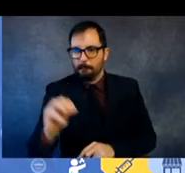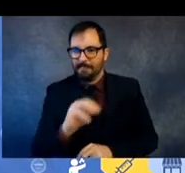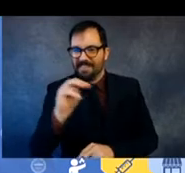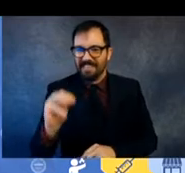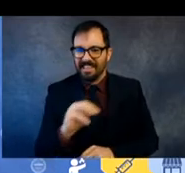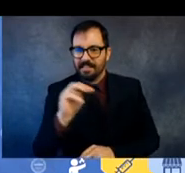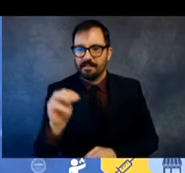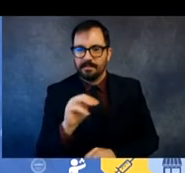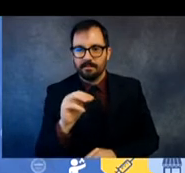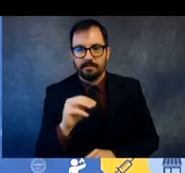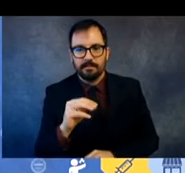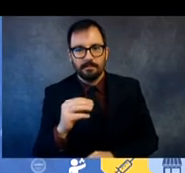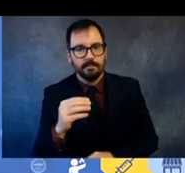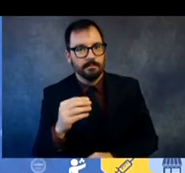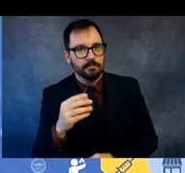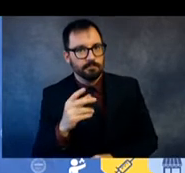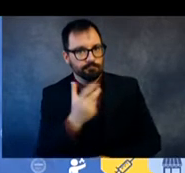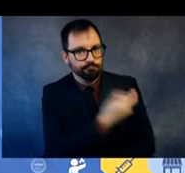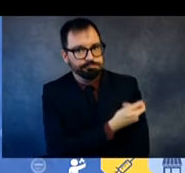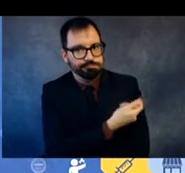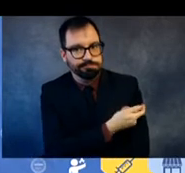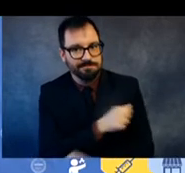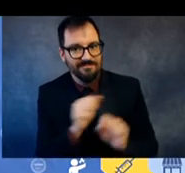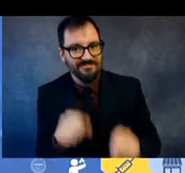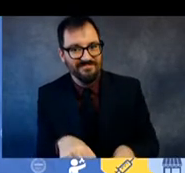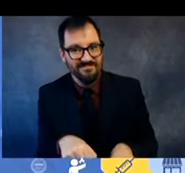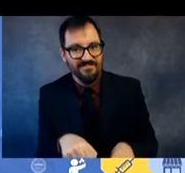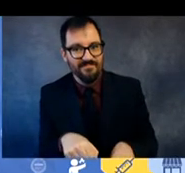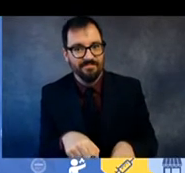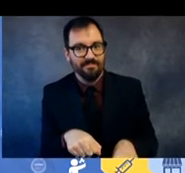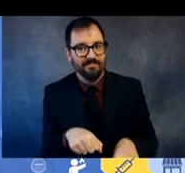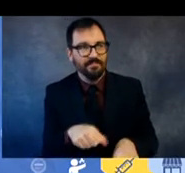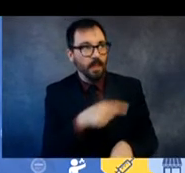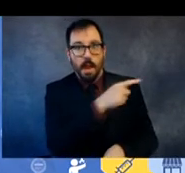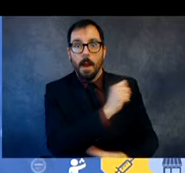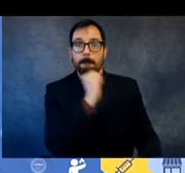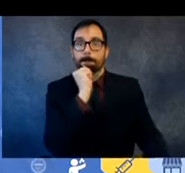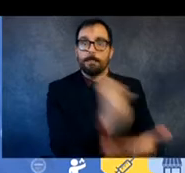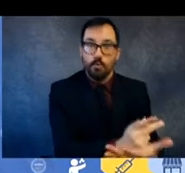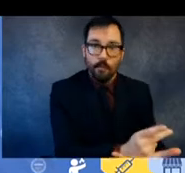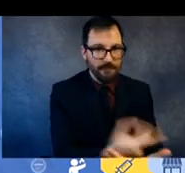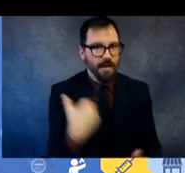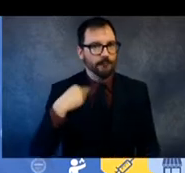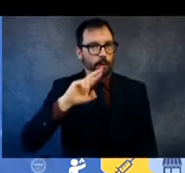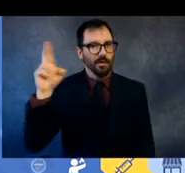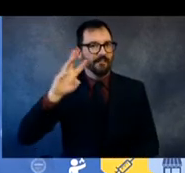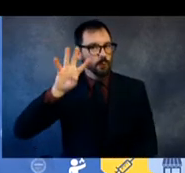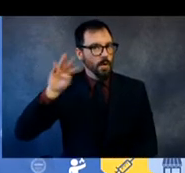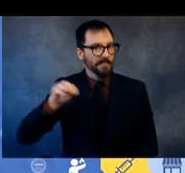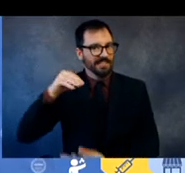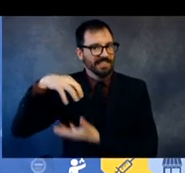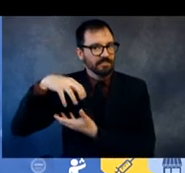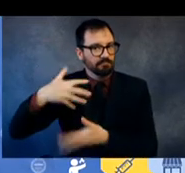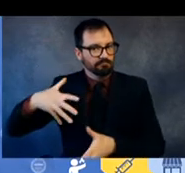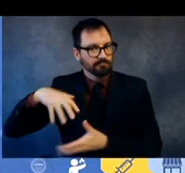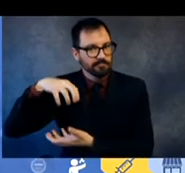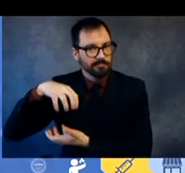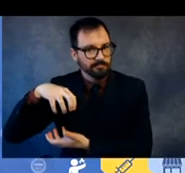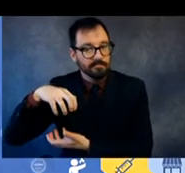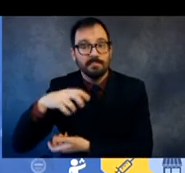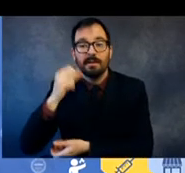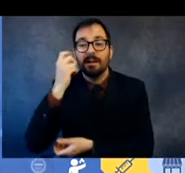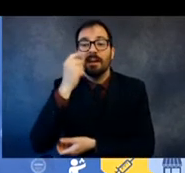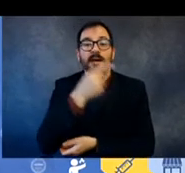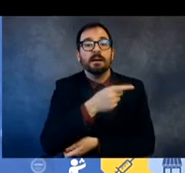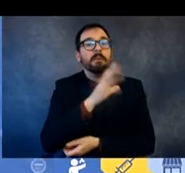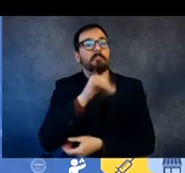4 million additional doses that were in place when they received their emergency use authorization, they expect